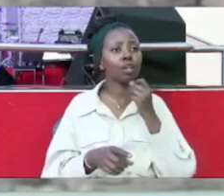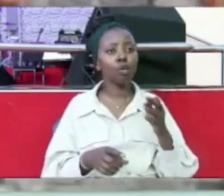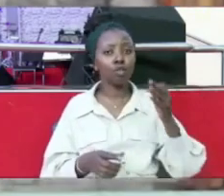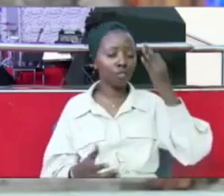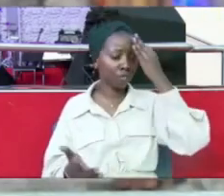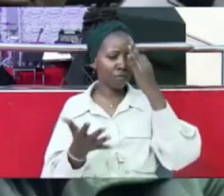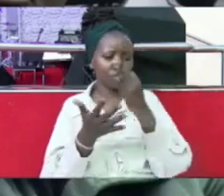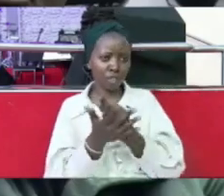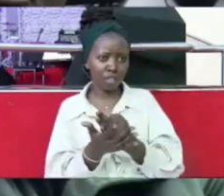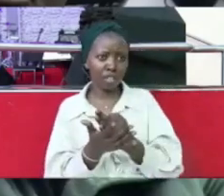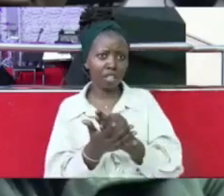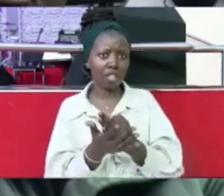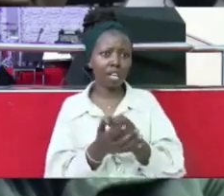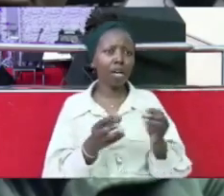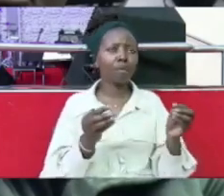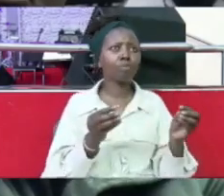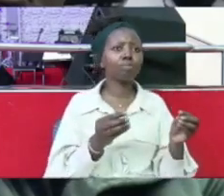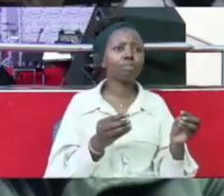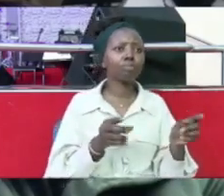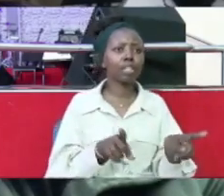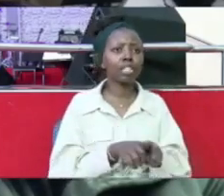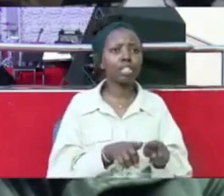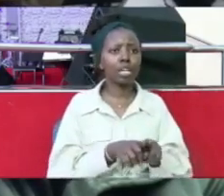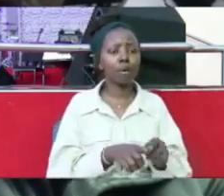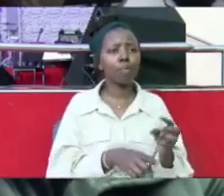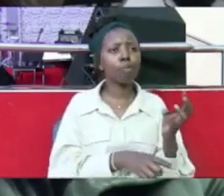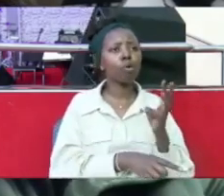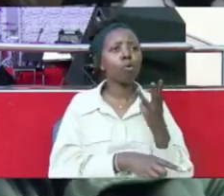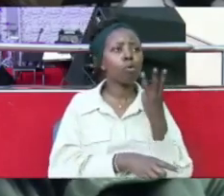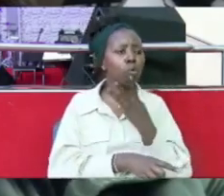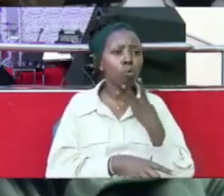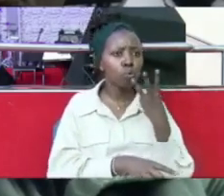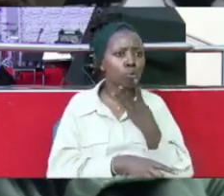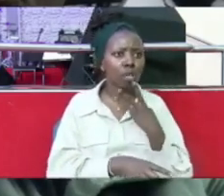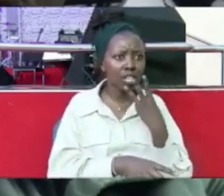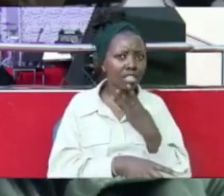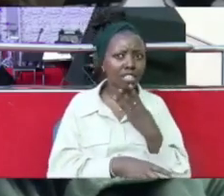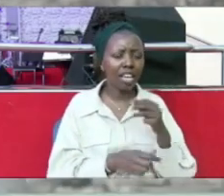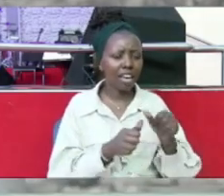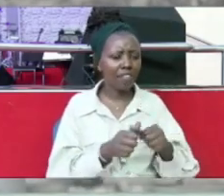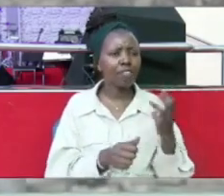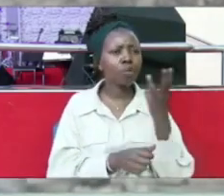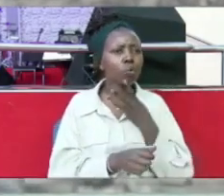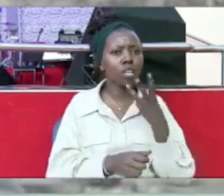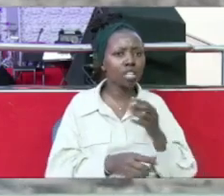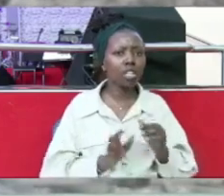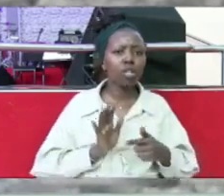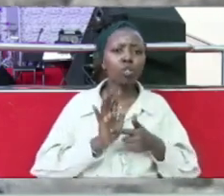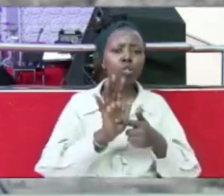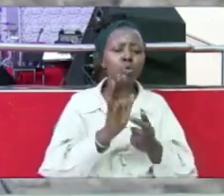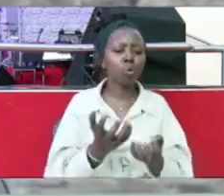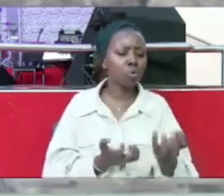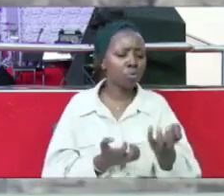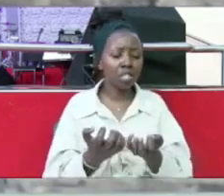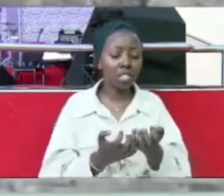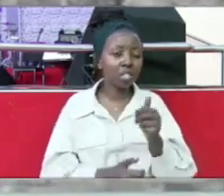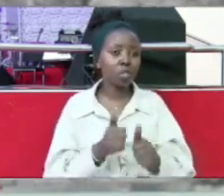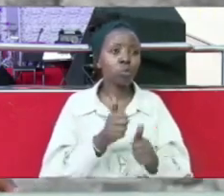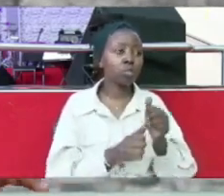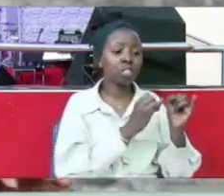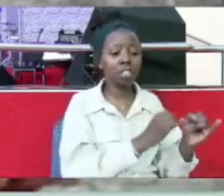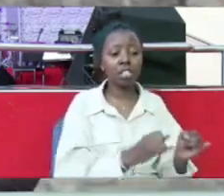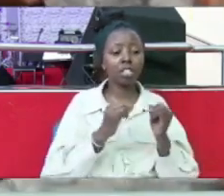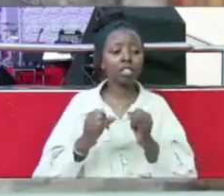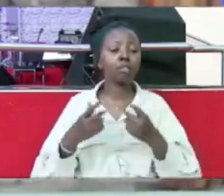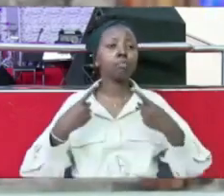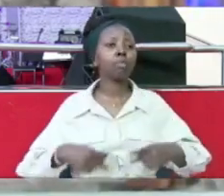wisdom, on Wednesdays they usually broadcast the businesses that they do. Katika Jumatano tunasema kila biashara ambayo mtu